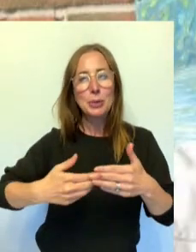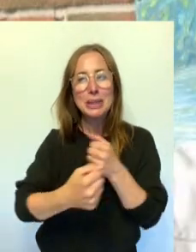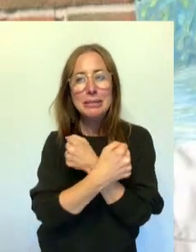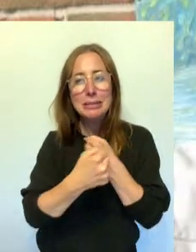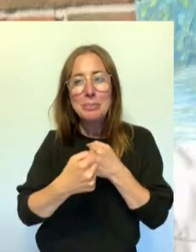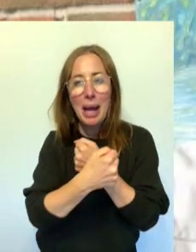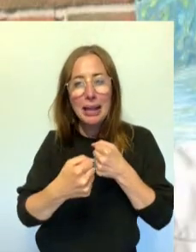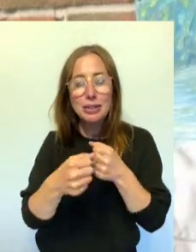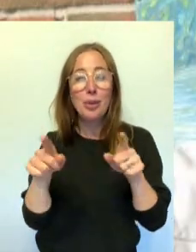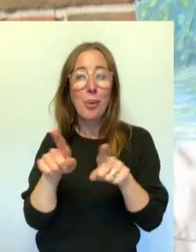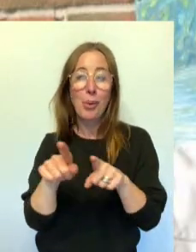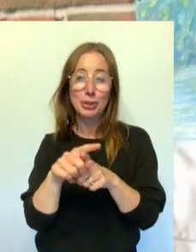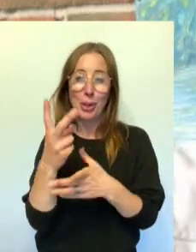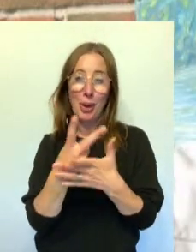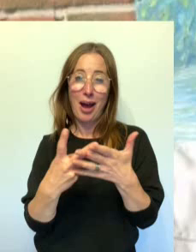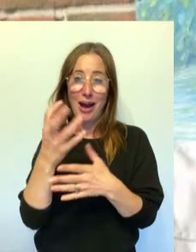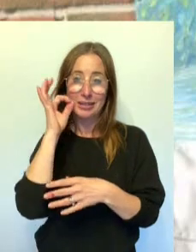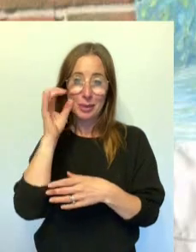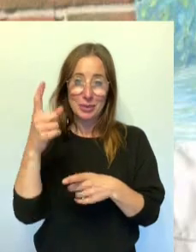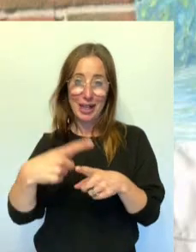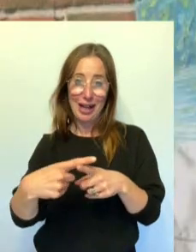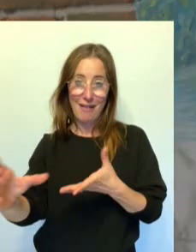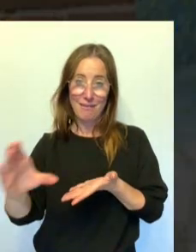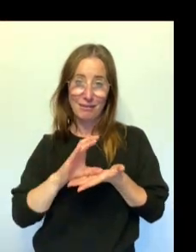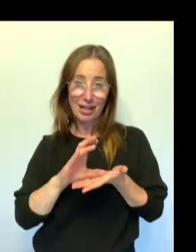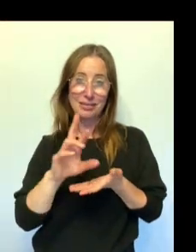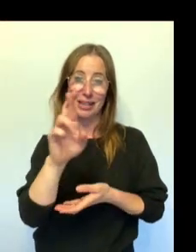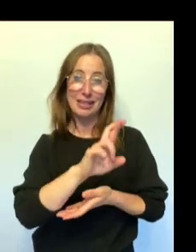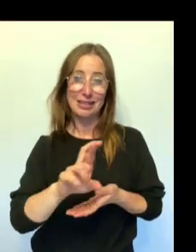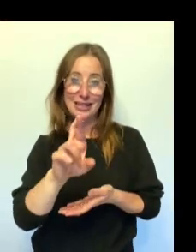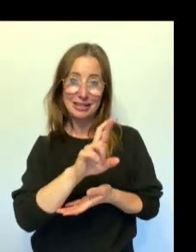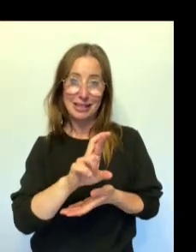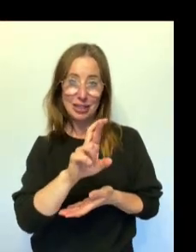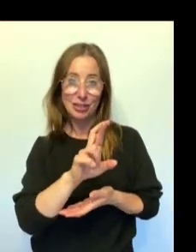awesome 12-week course, and I'm so glad that you can join us.